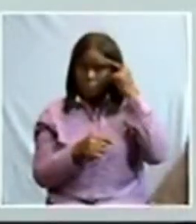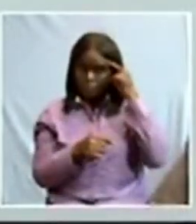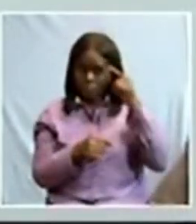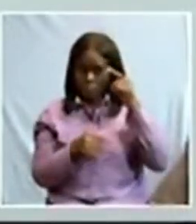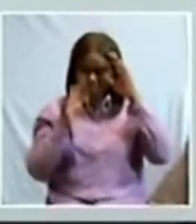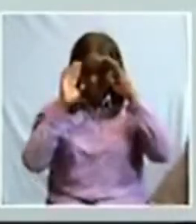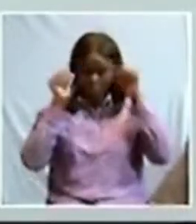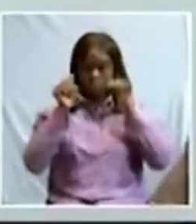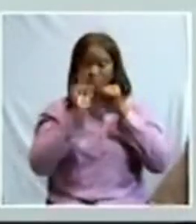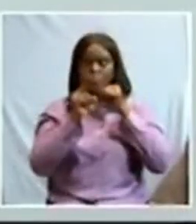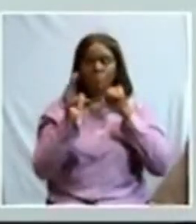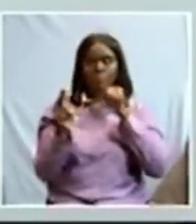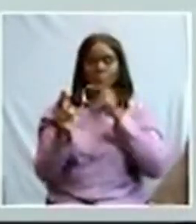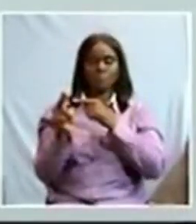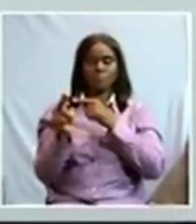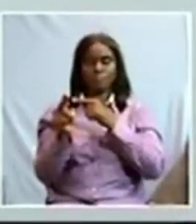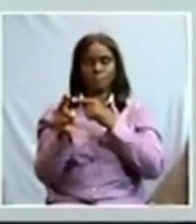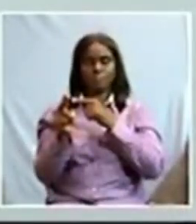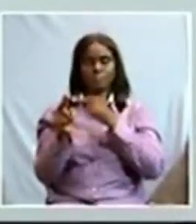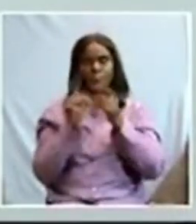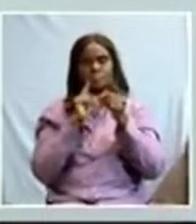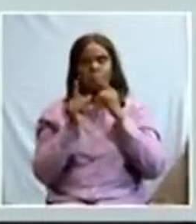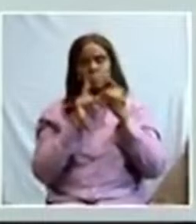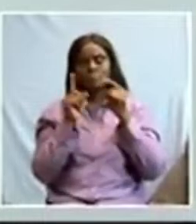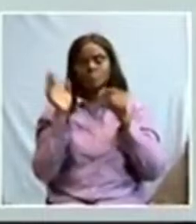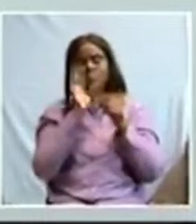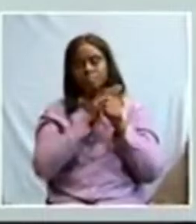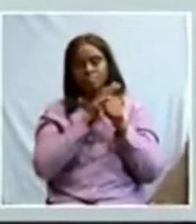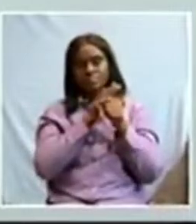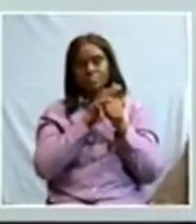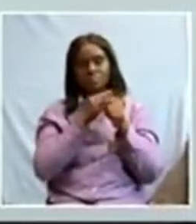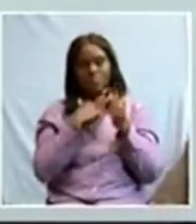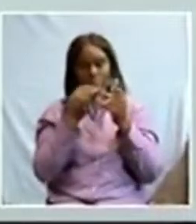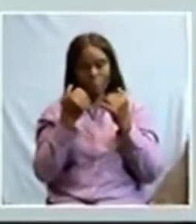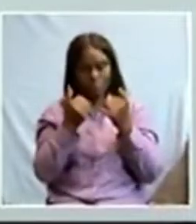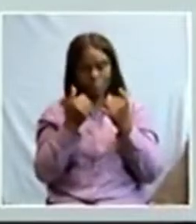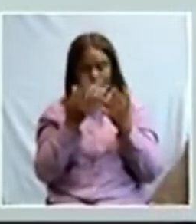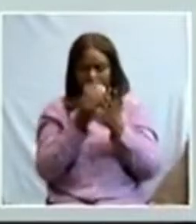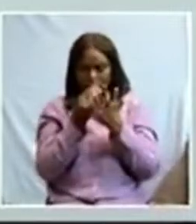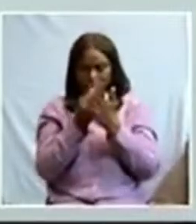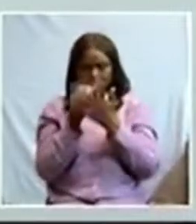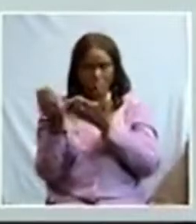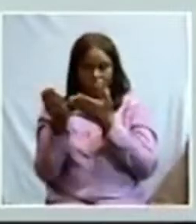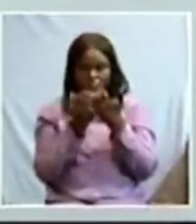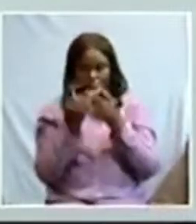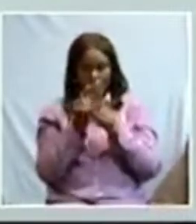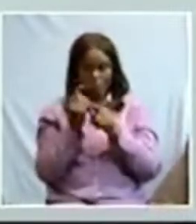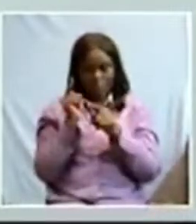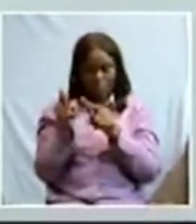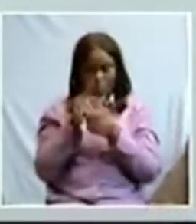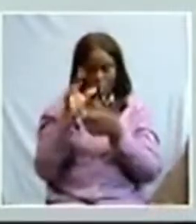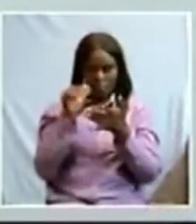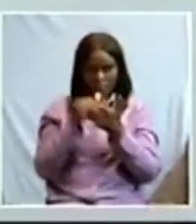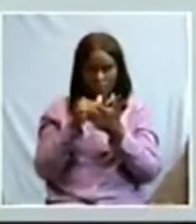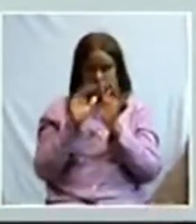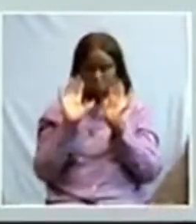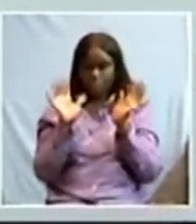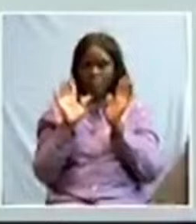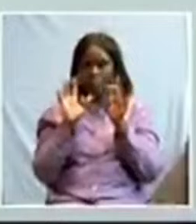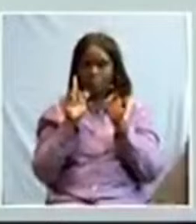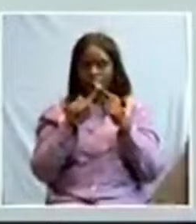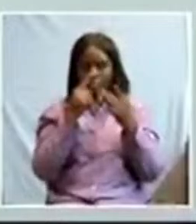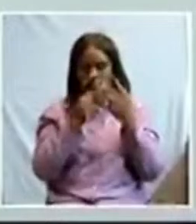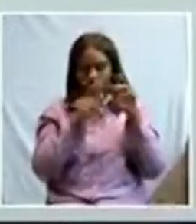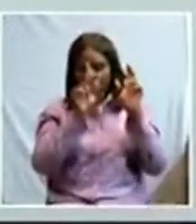of President Hakainde Hichilema said, I want to take the money away from the center to